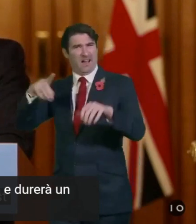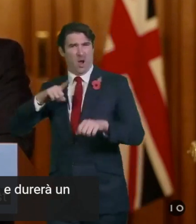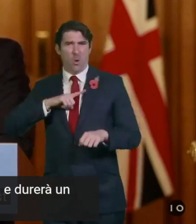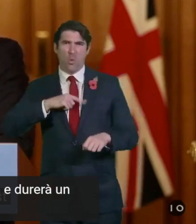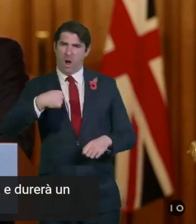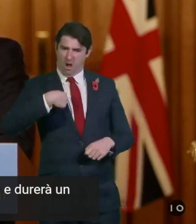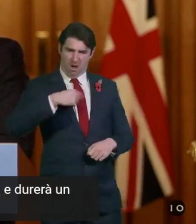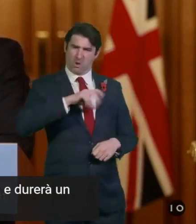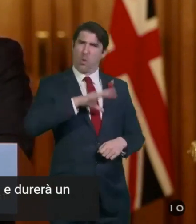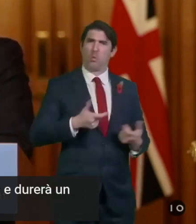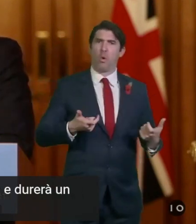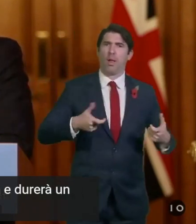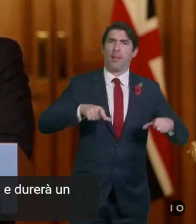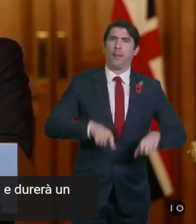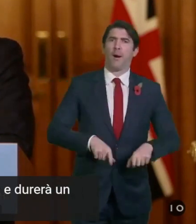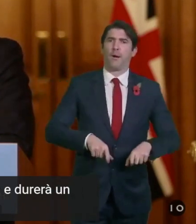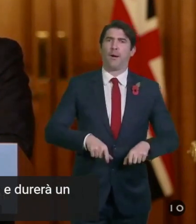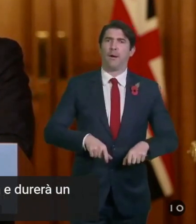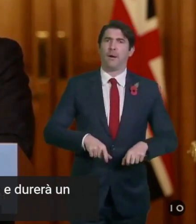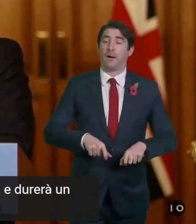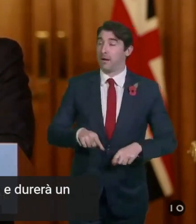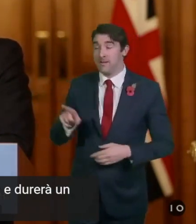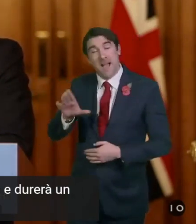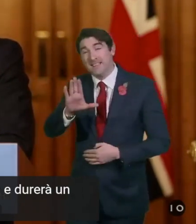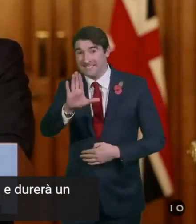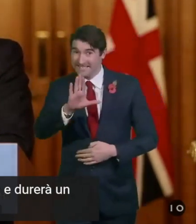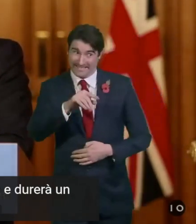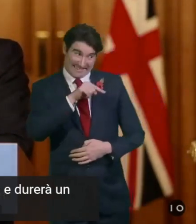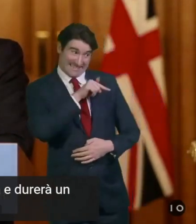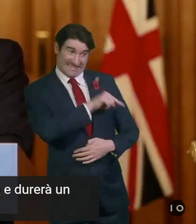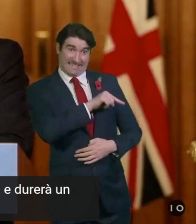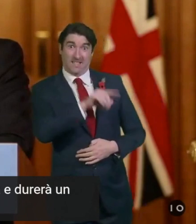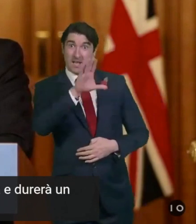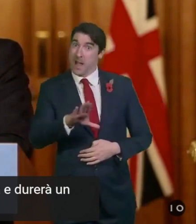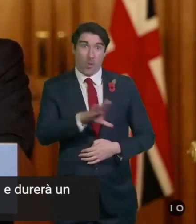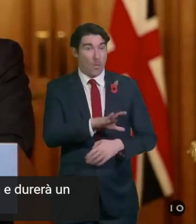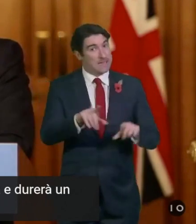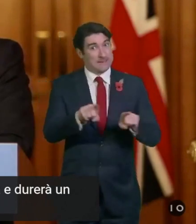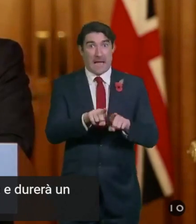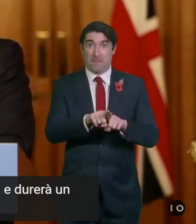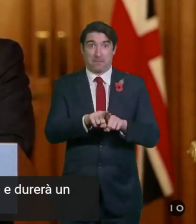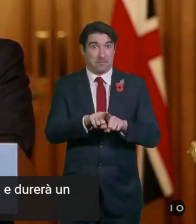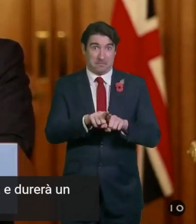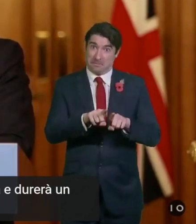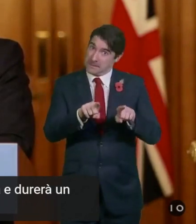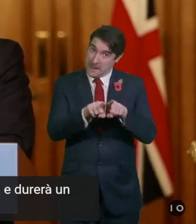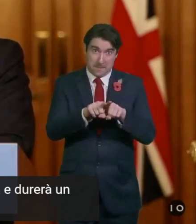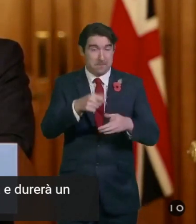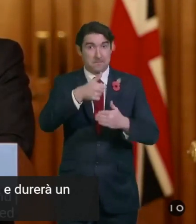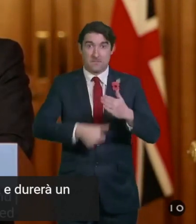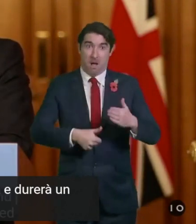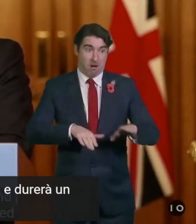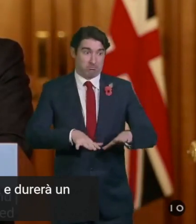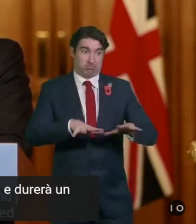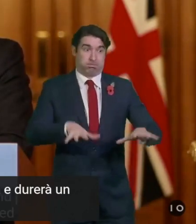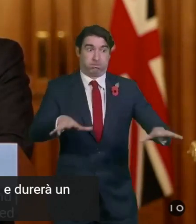particularly acute, and we've got to recognise that although the incidence is low, it is growing in the southwest,